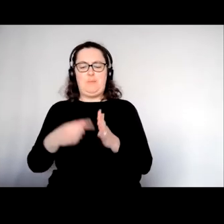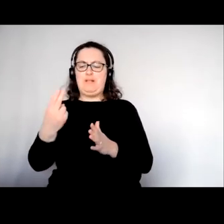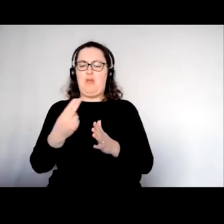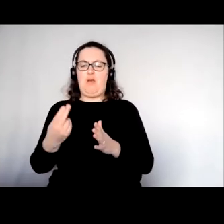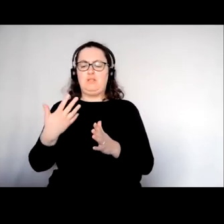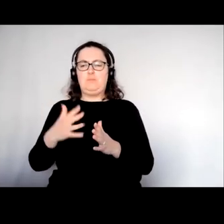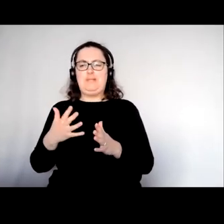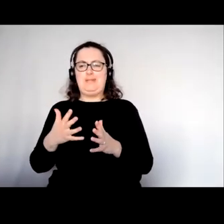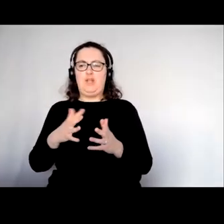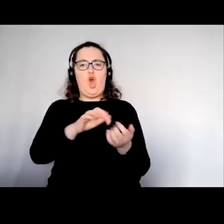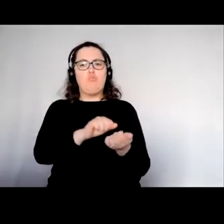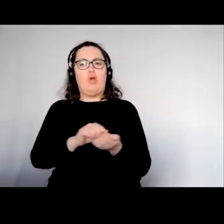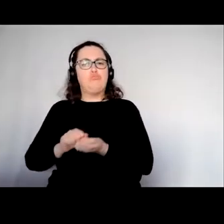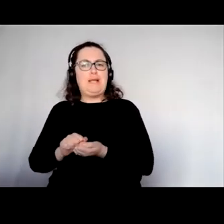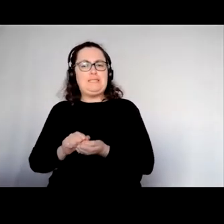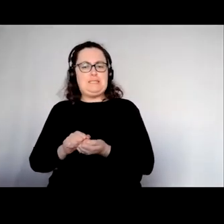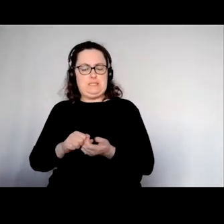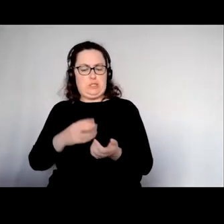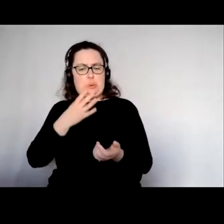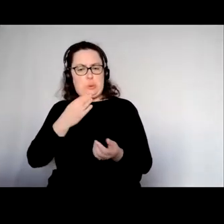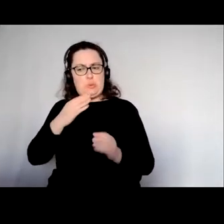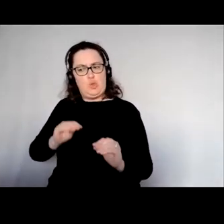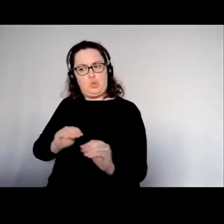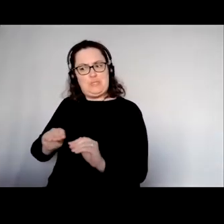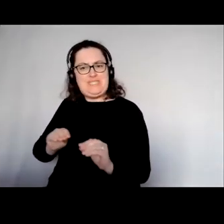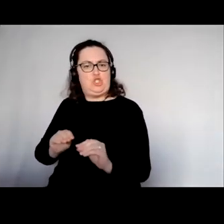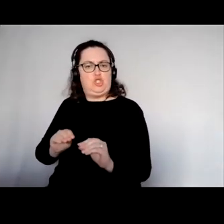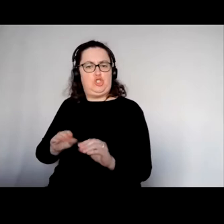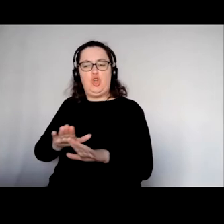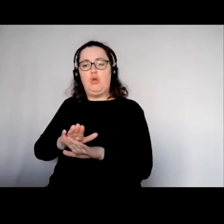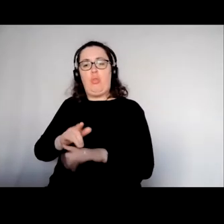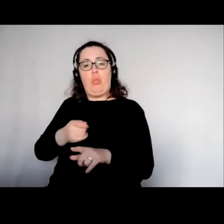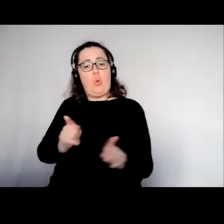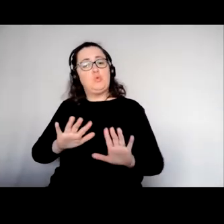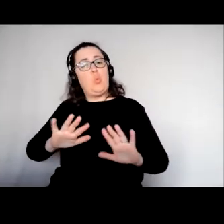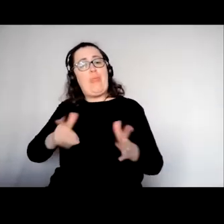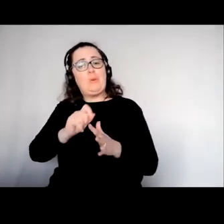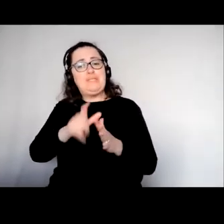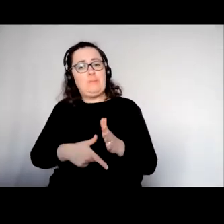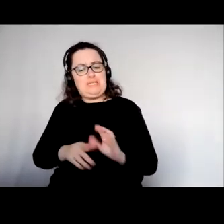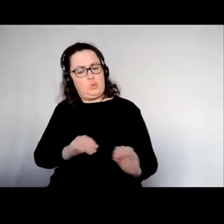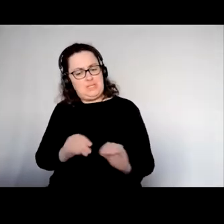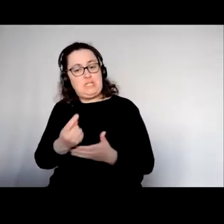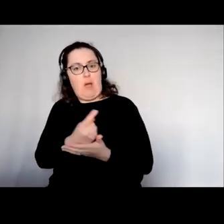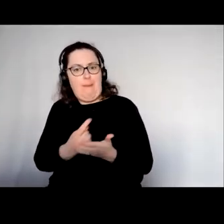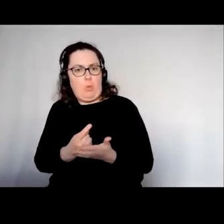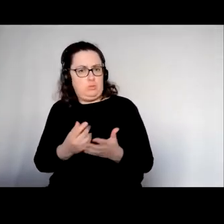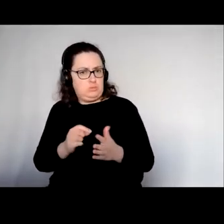been appropriated to teach non-disabled people about